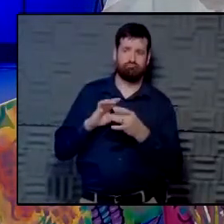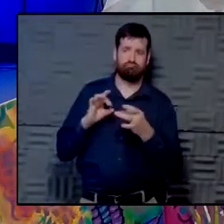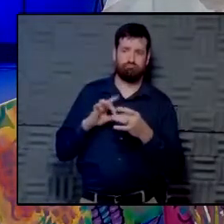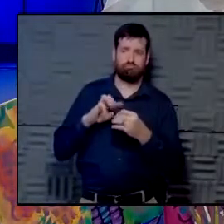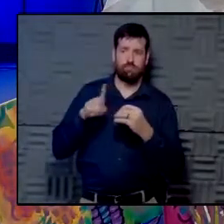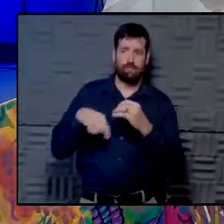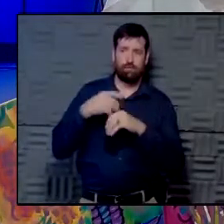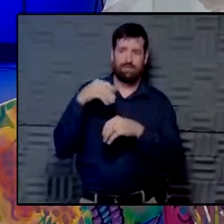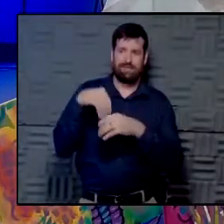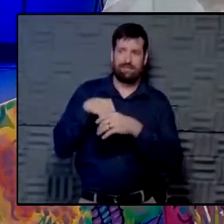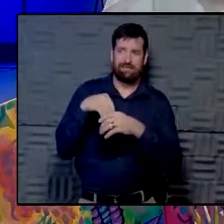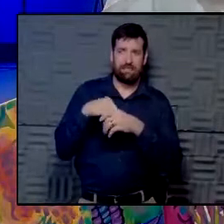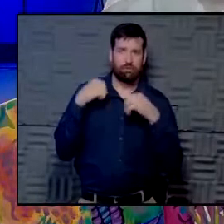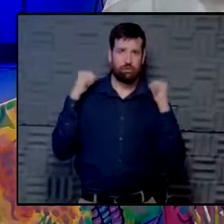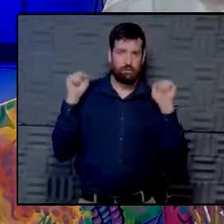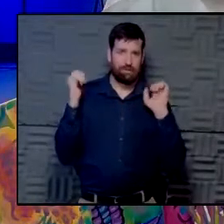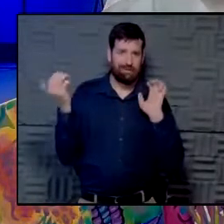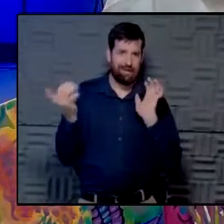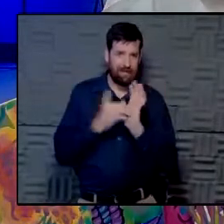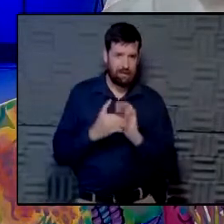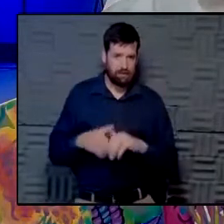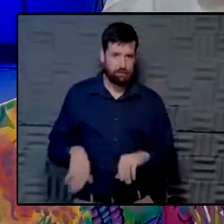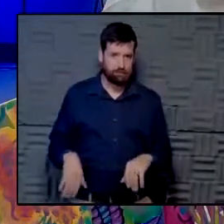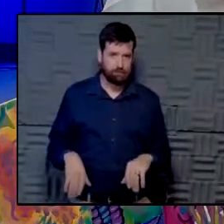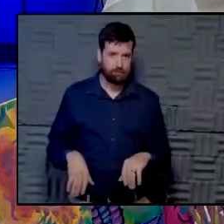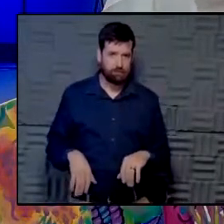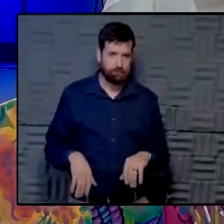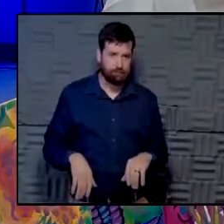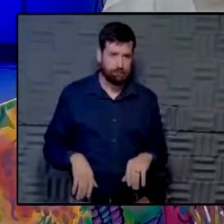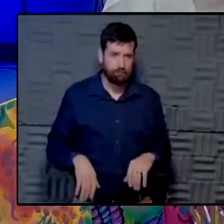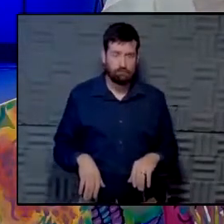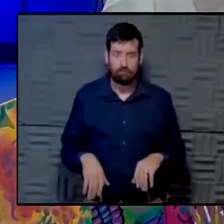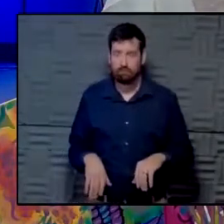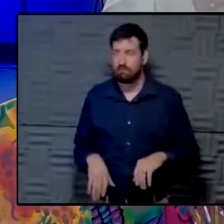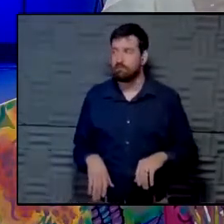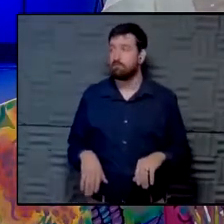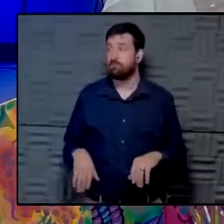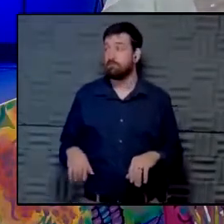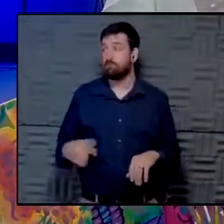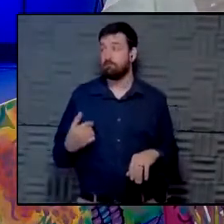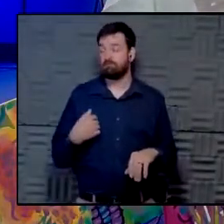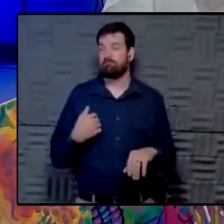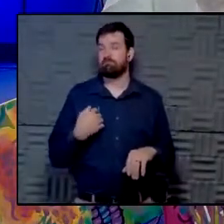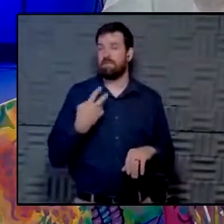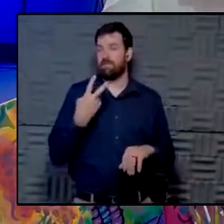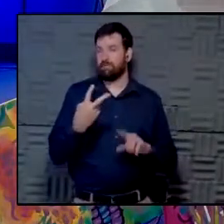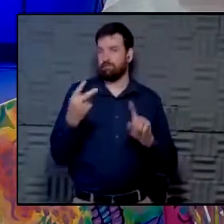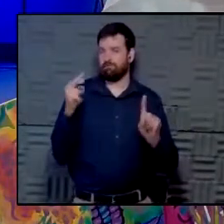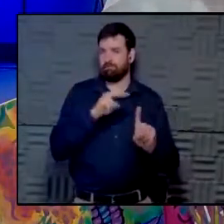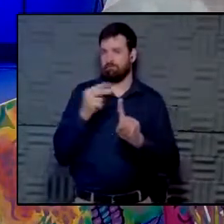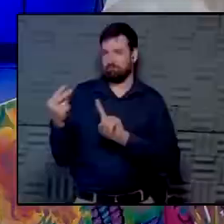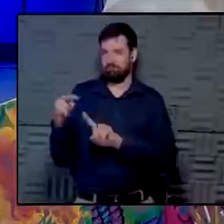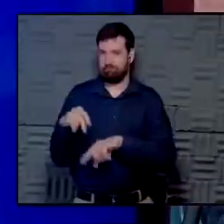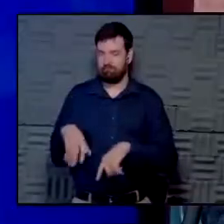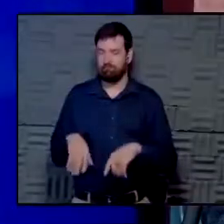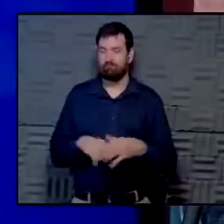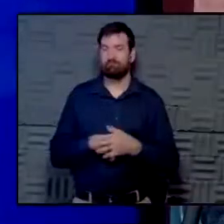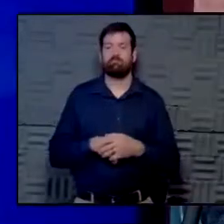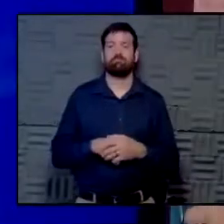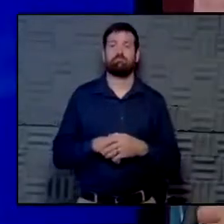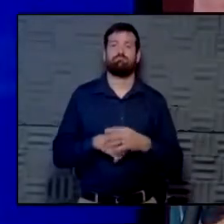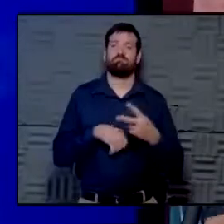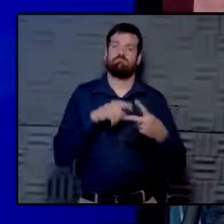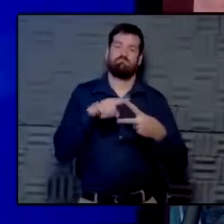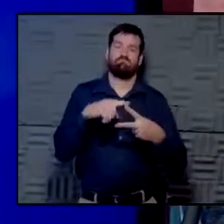of inside gyms just one more time? Yeah. So I'm going to take 2 stances on this. One, we know